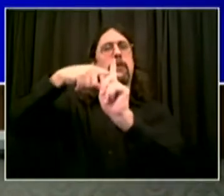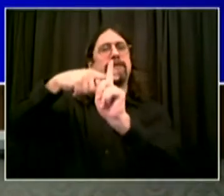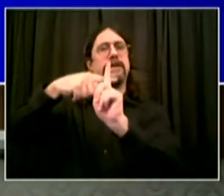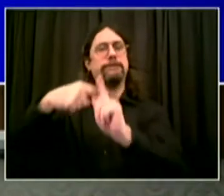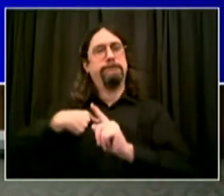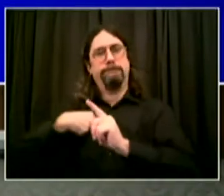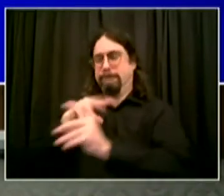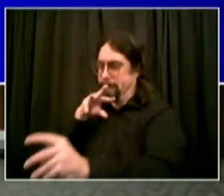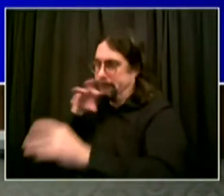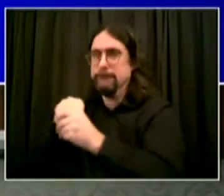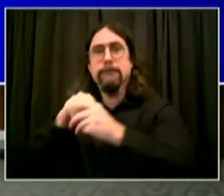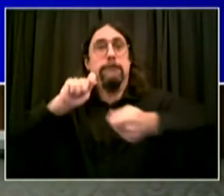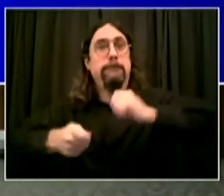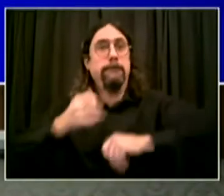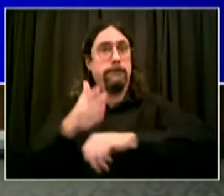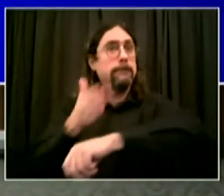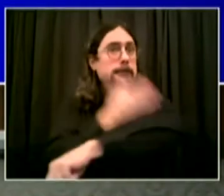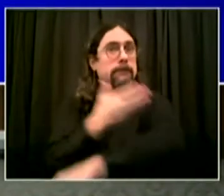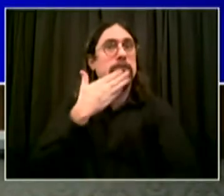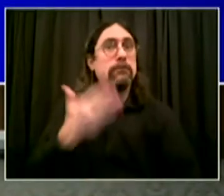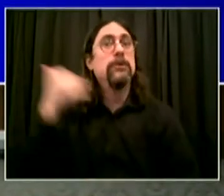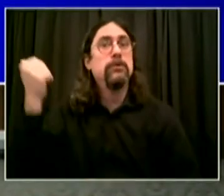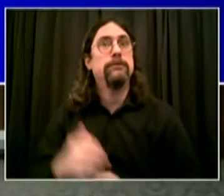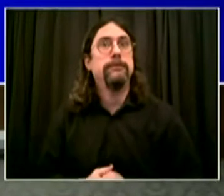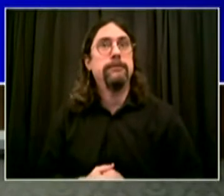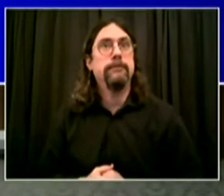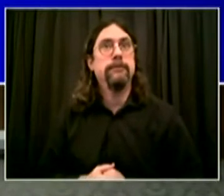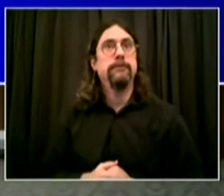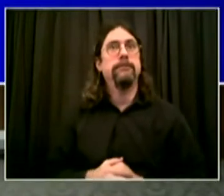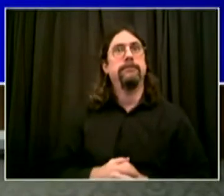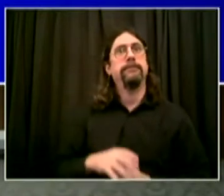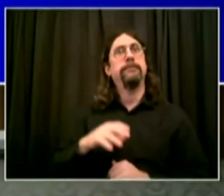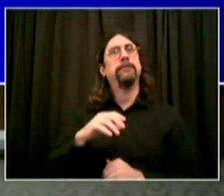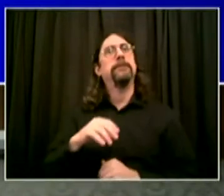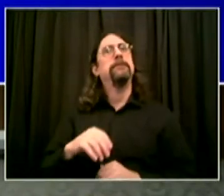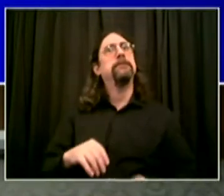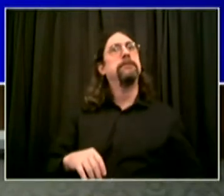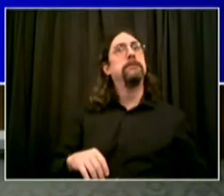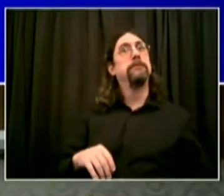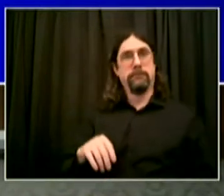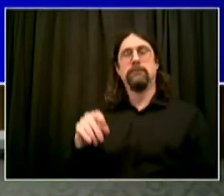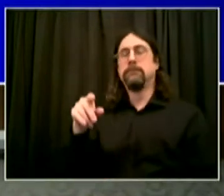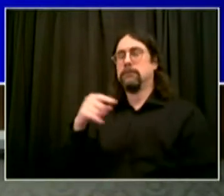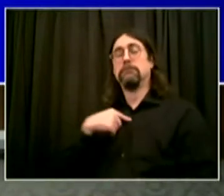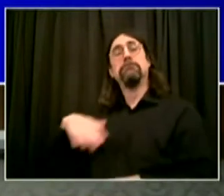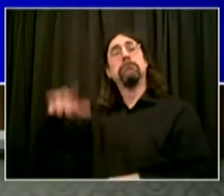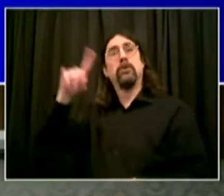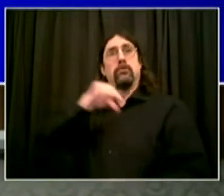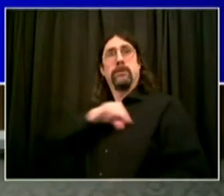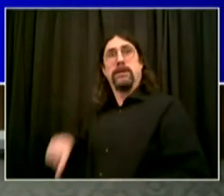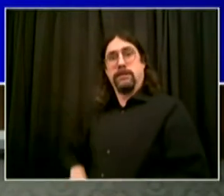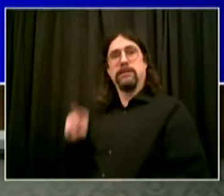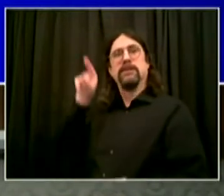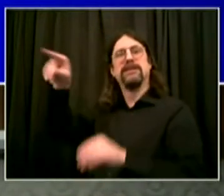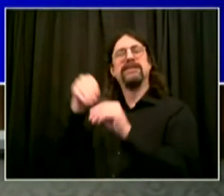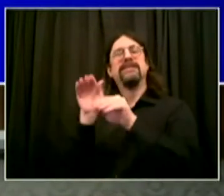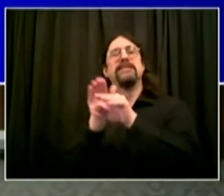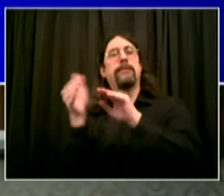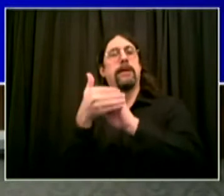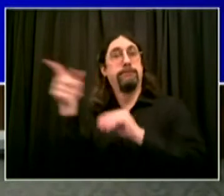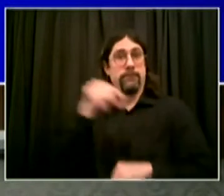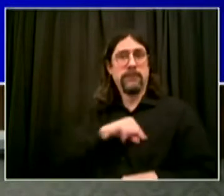in choosing their precinct commander is a personal one for me, and I cannot thank you enough. We cannot have